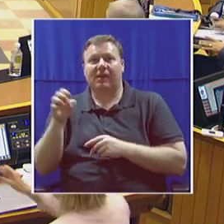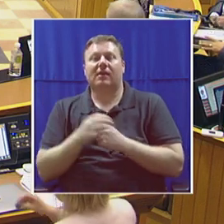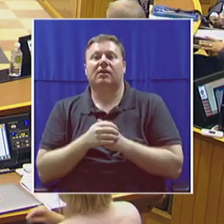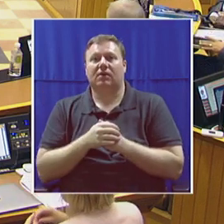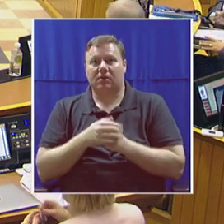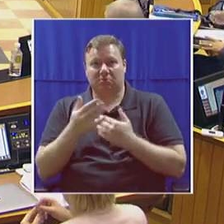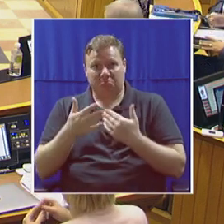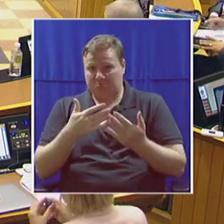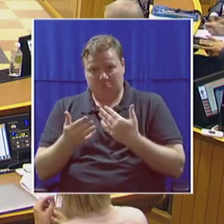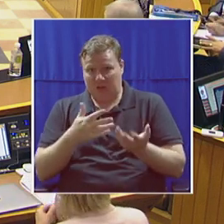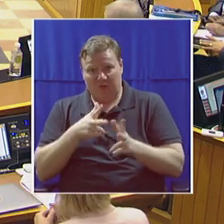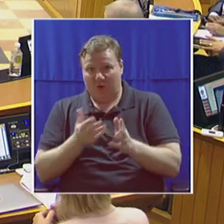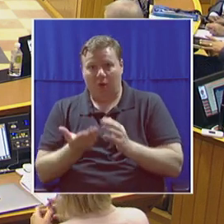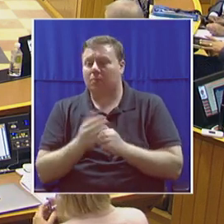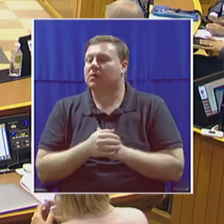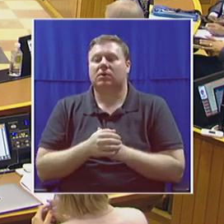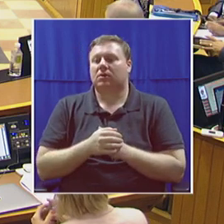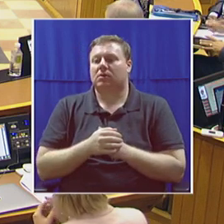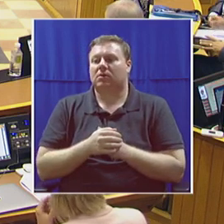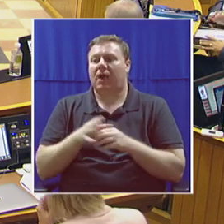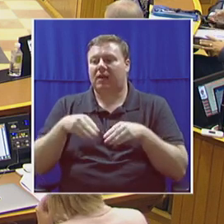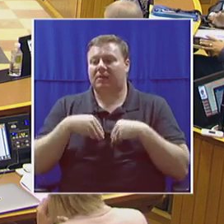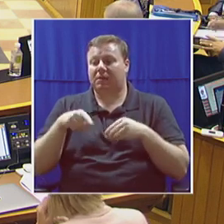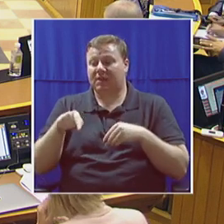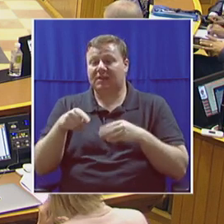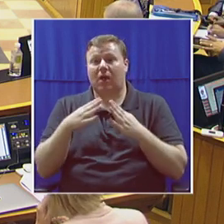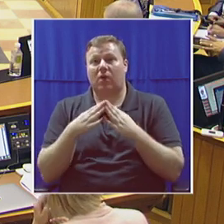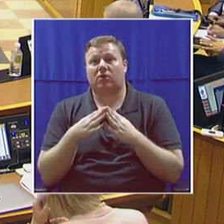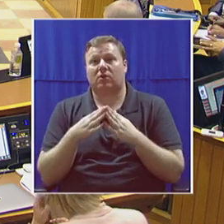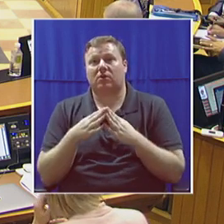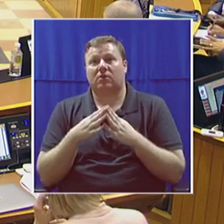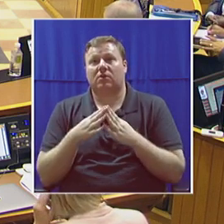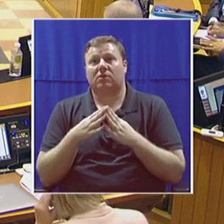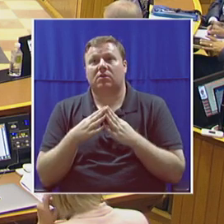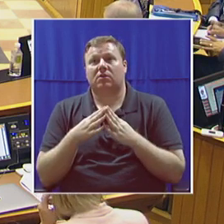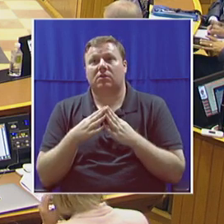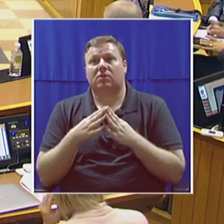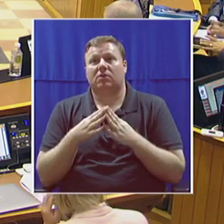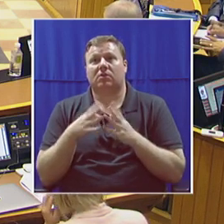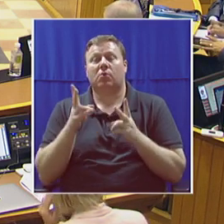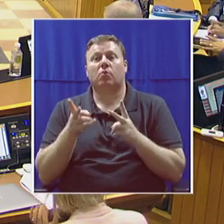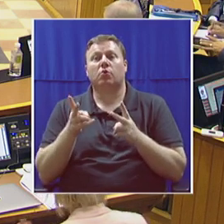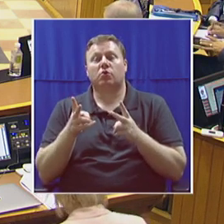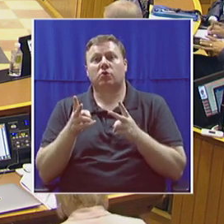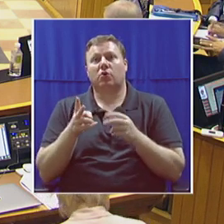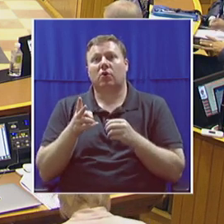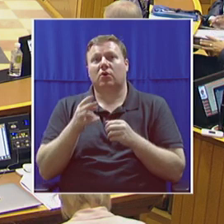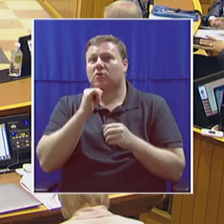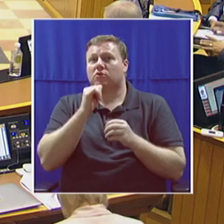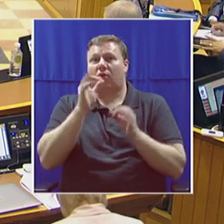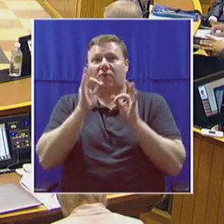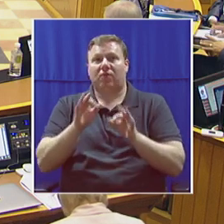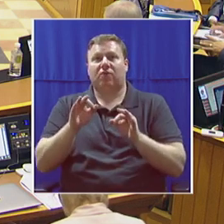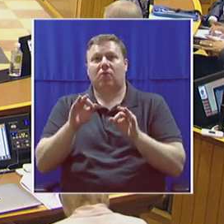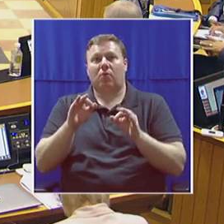question honorable Deputy Minister the sector is also competing with informal settlements which are mushrooming